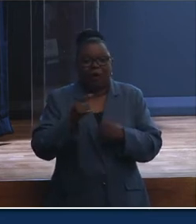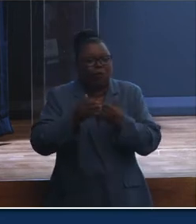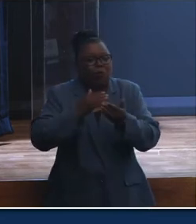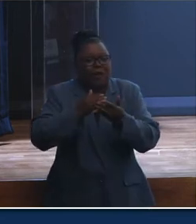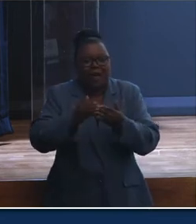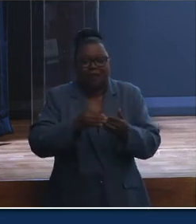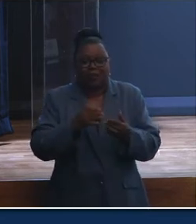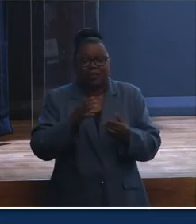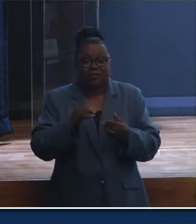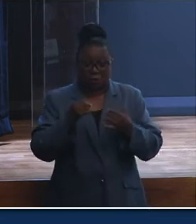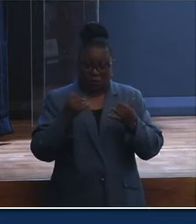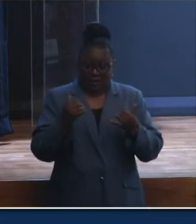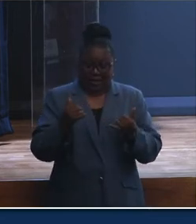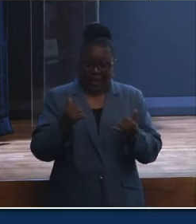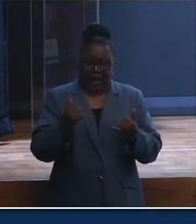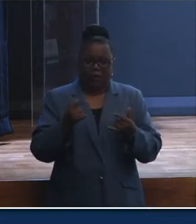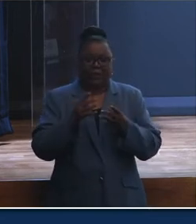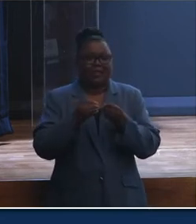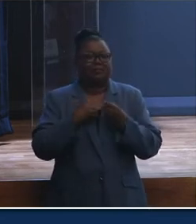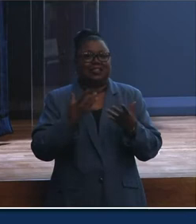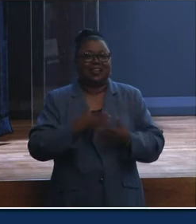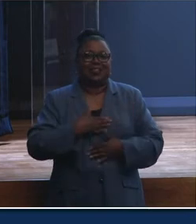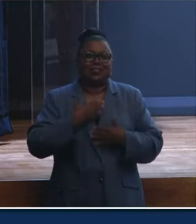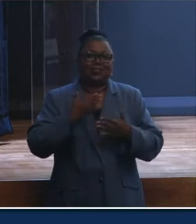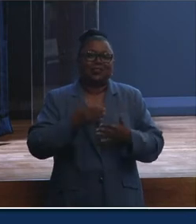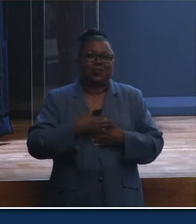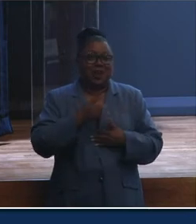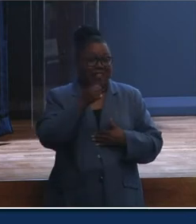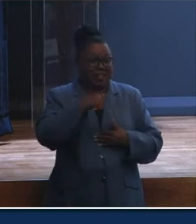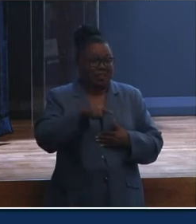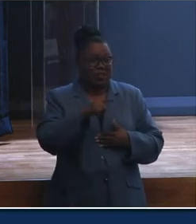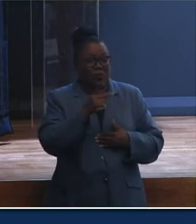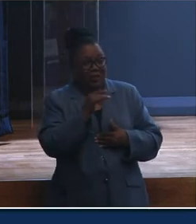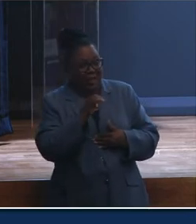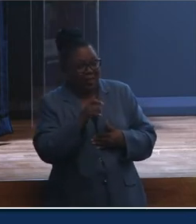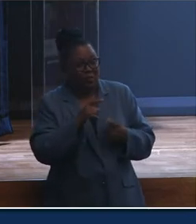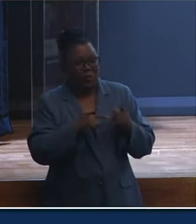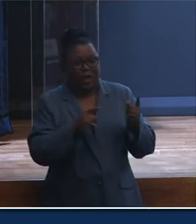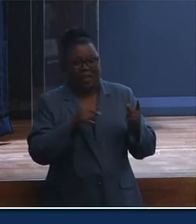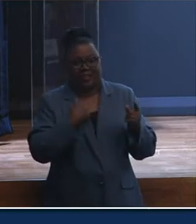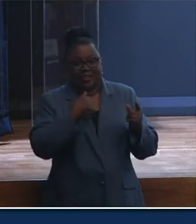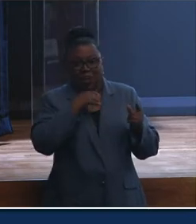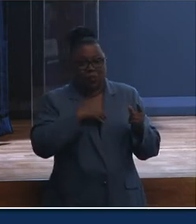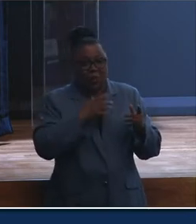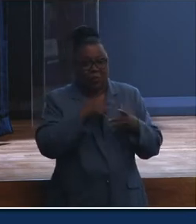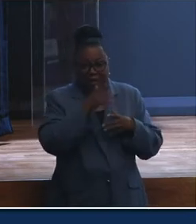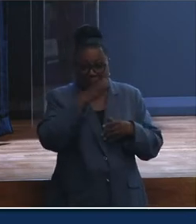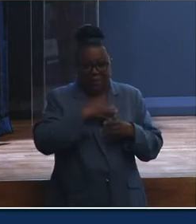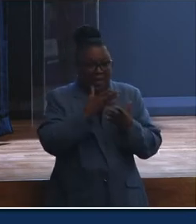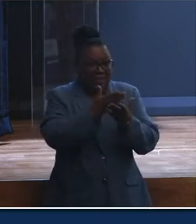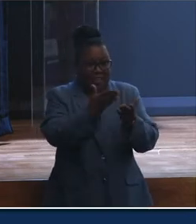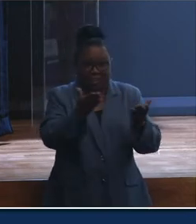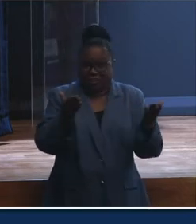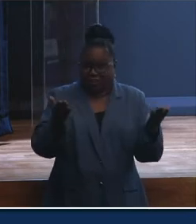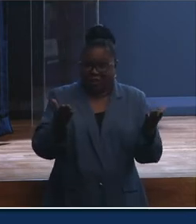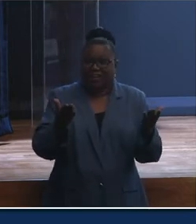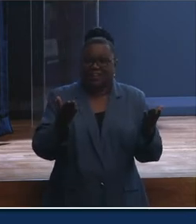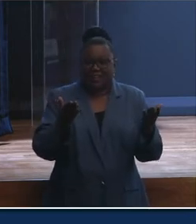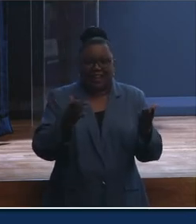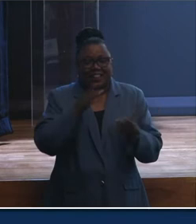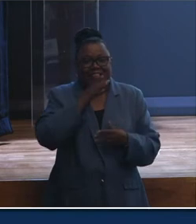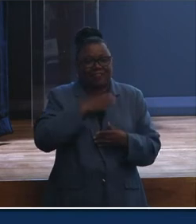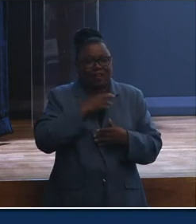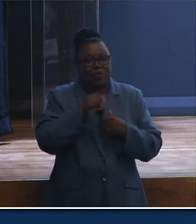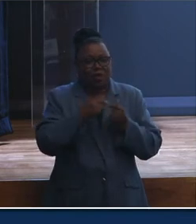whatever. And so now it gives me such great joy that you, Kendall, and the young women and men here, you know, the